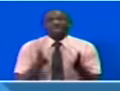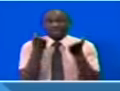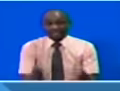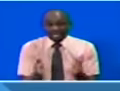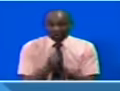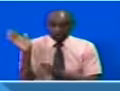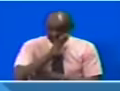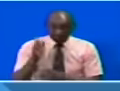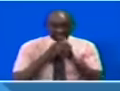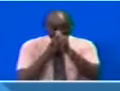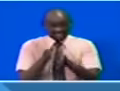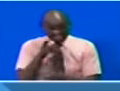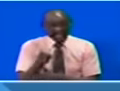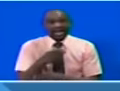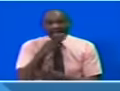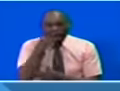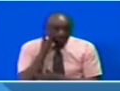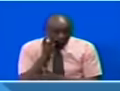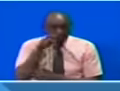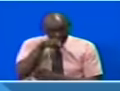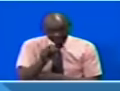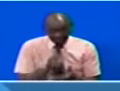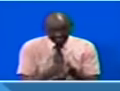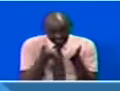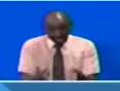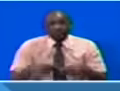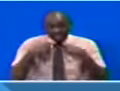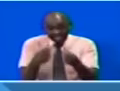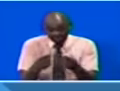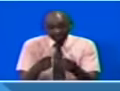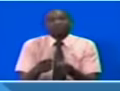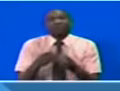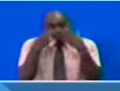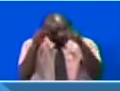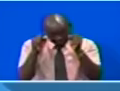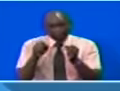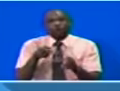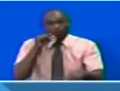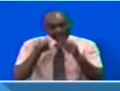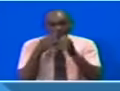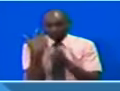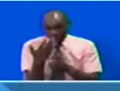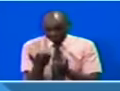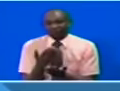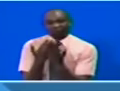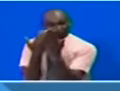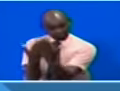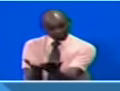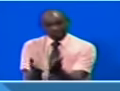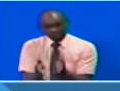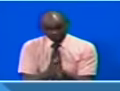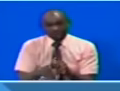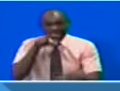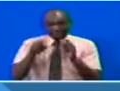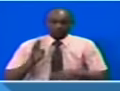Now, Wiper Movement party leader Kalonzo Musyoka is at the moment handing over his party's presidential nomination papers to the party's